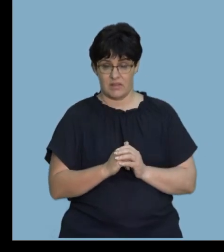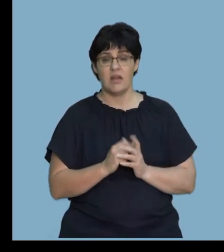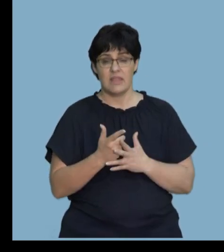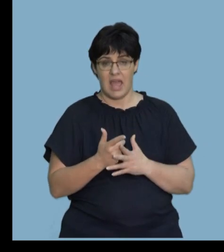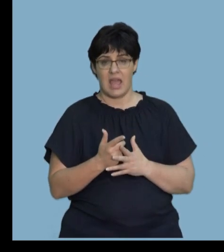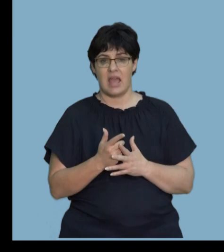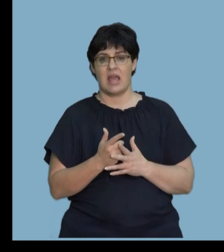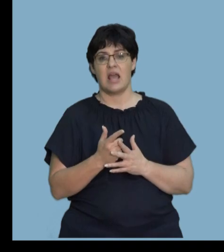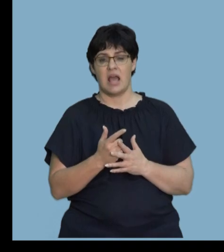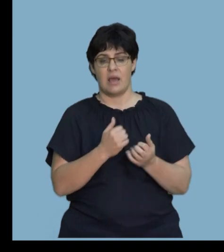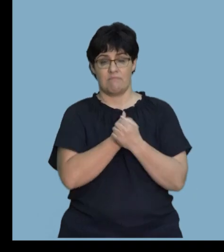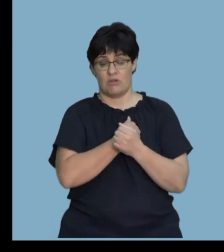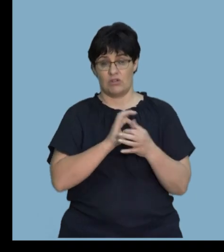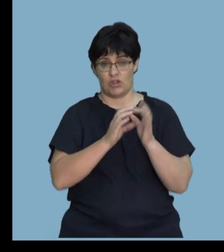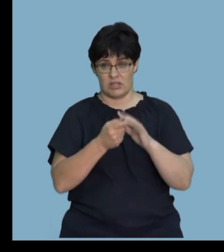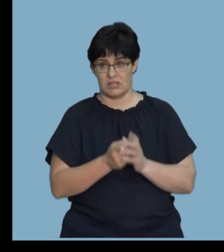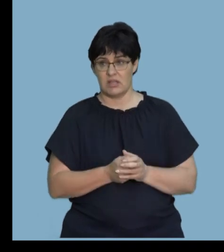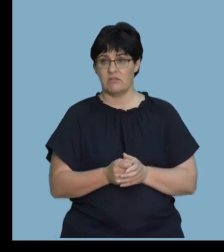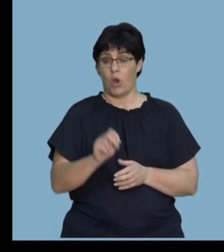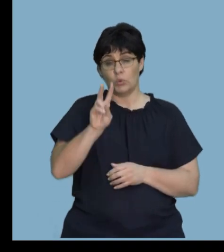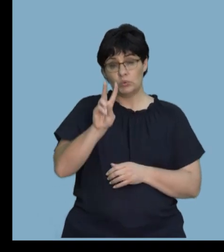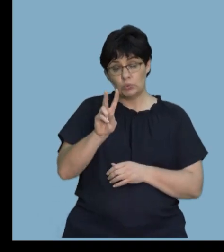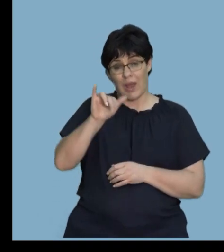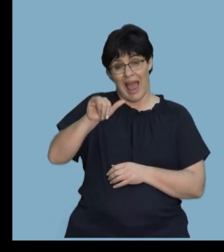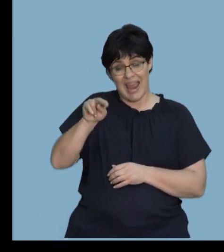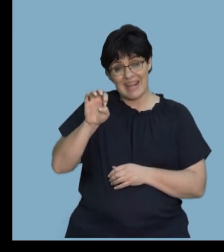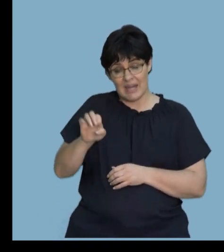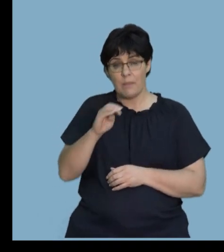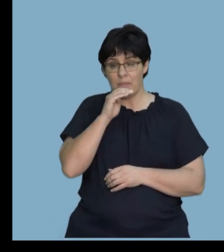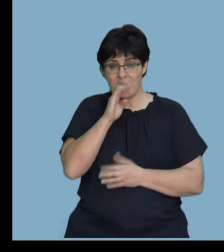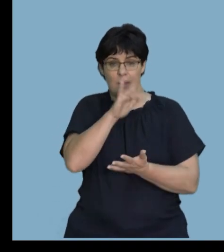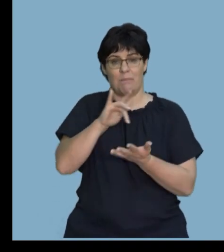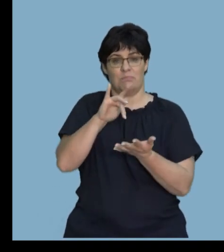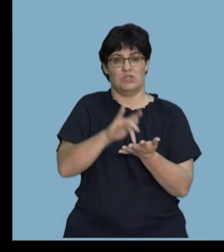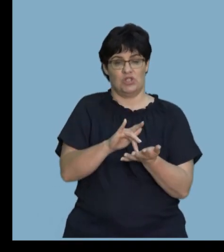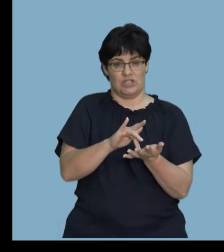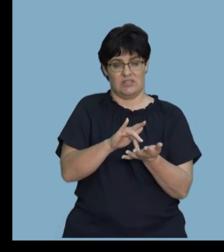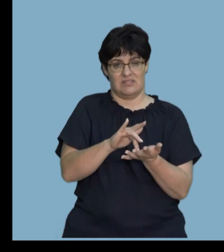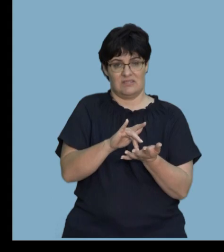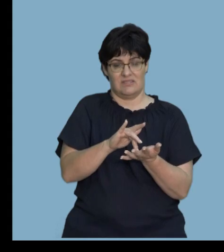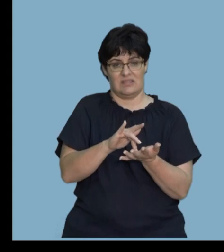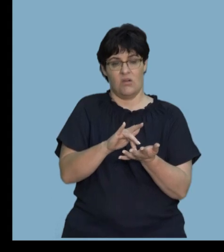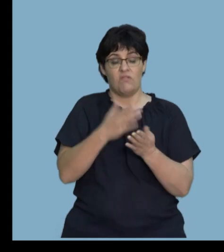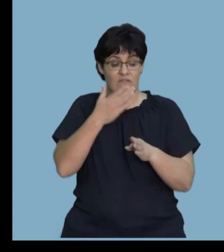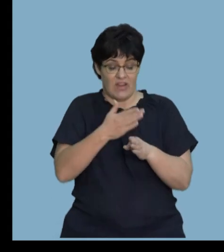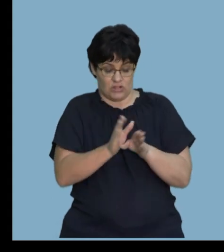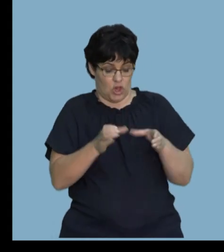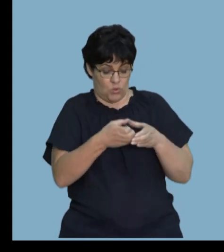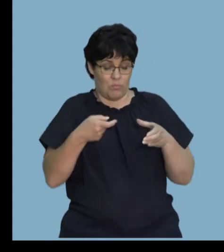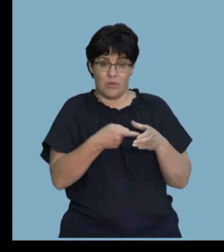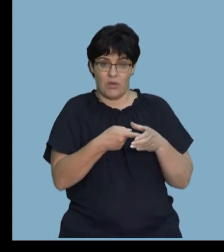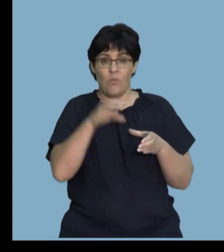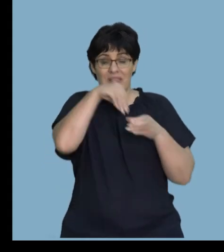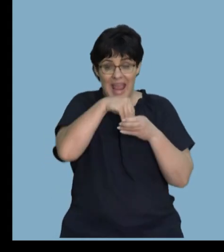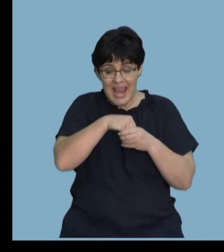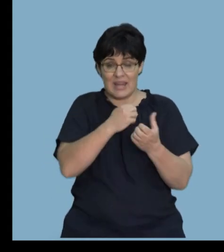the 2-ine, so the 2 suggests the position of, the functional group in the parent chain.